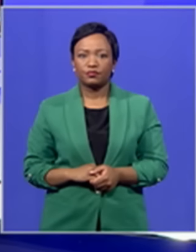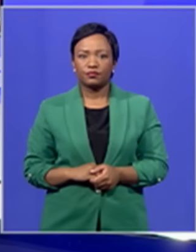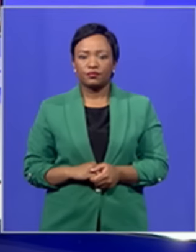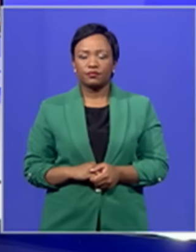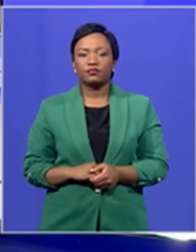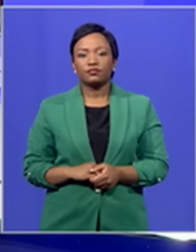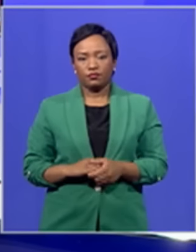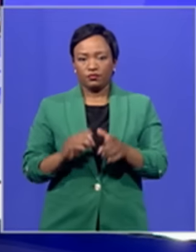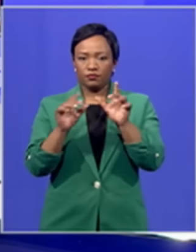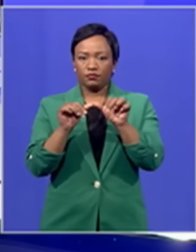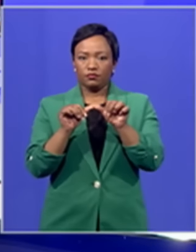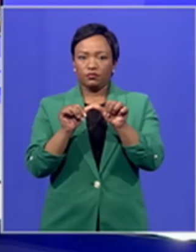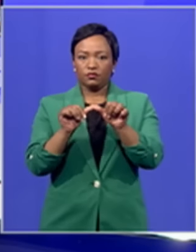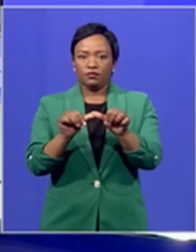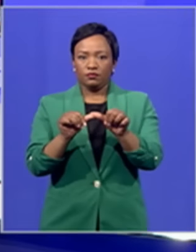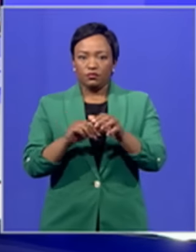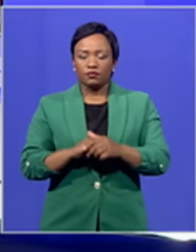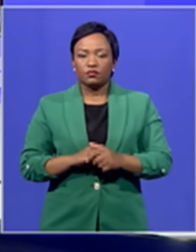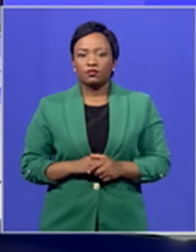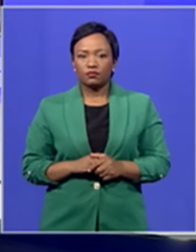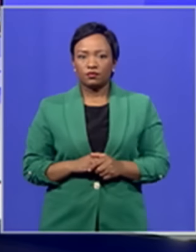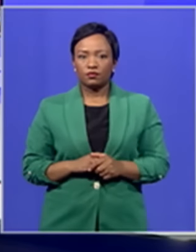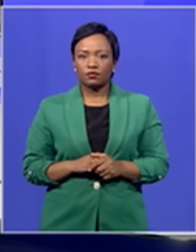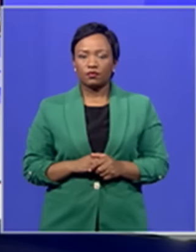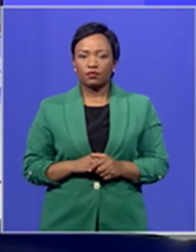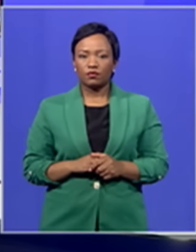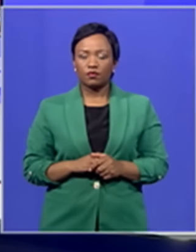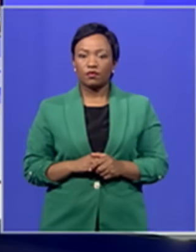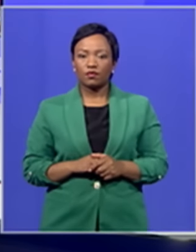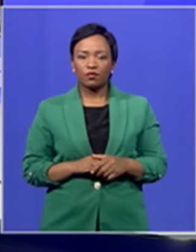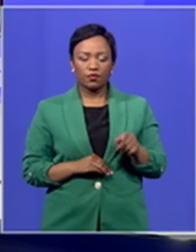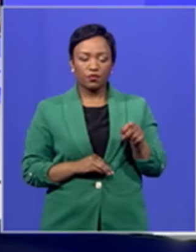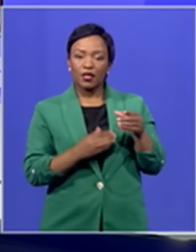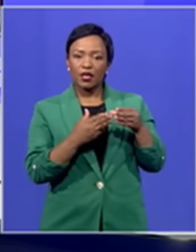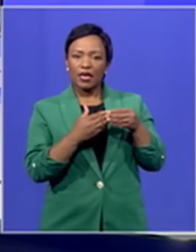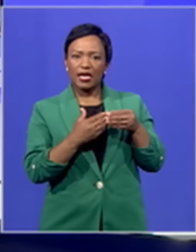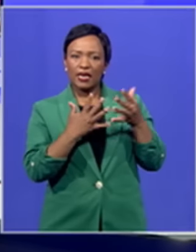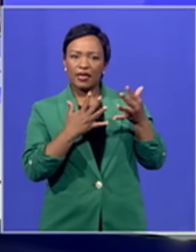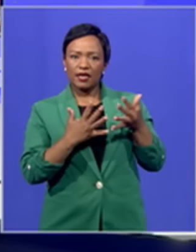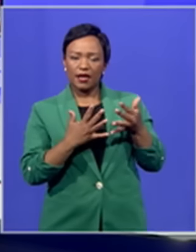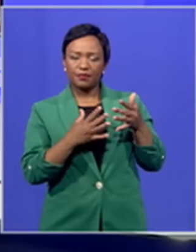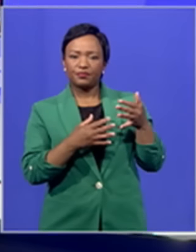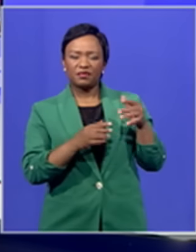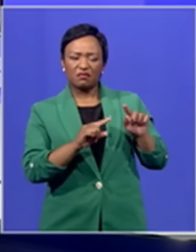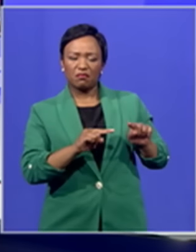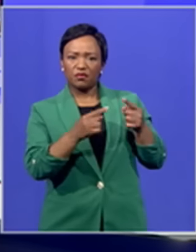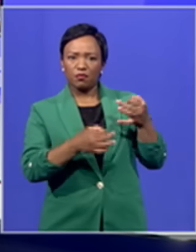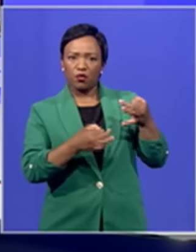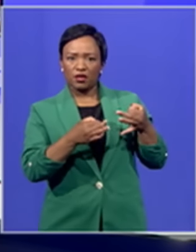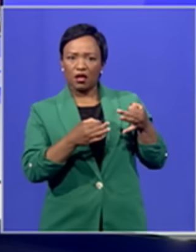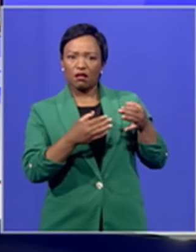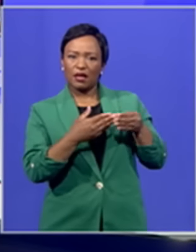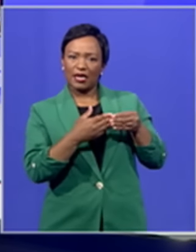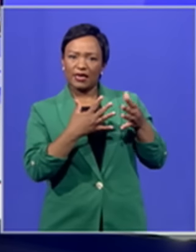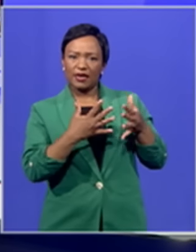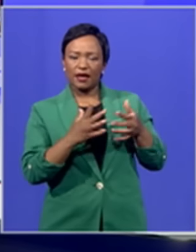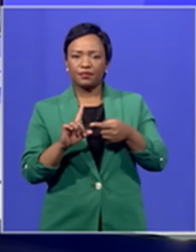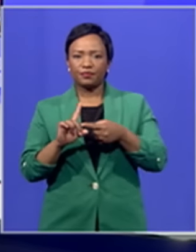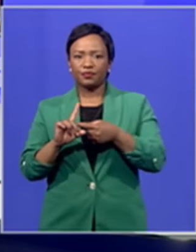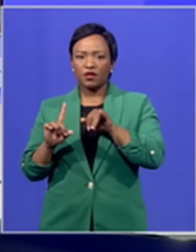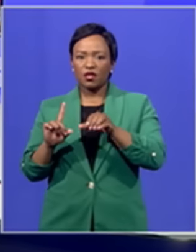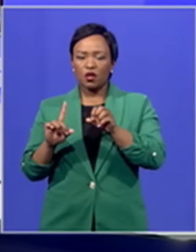Re tšwela pele ka tša gore moetapele wa mokgatlo wa kganetšo ka Zimbabwe Job Zikhala o tla boela gape pele ga kgorotsheko ya